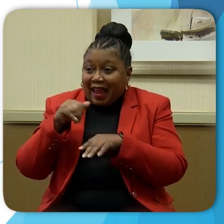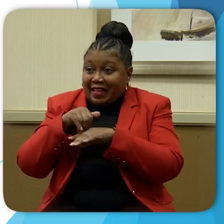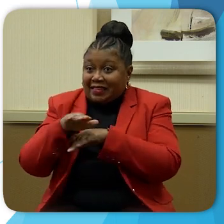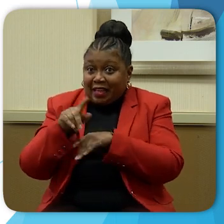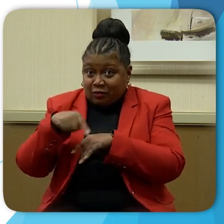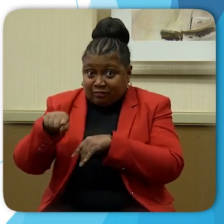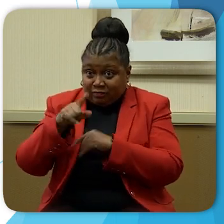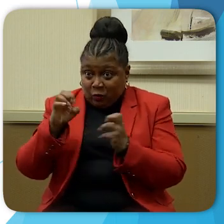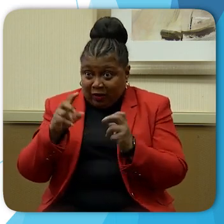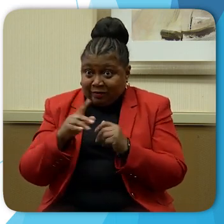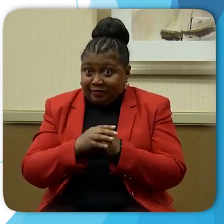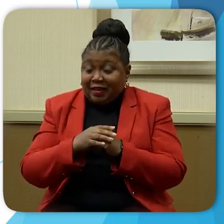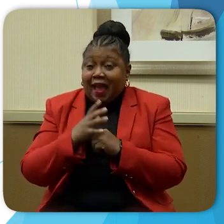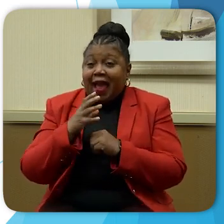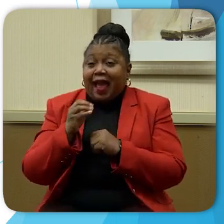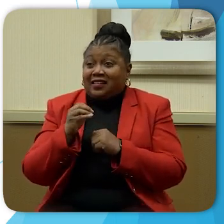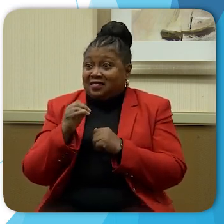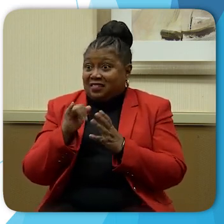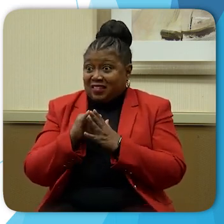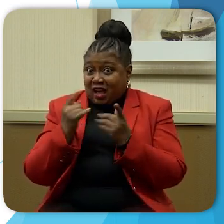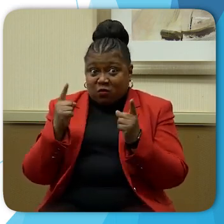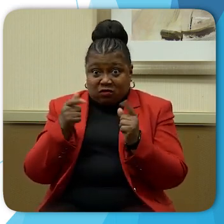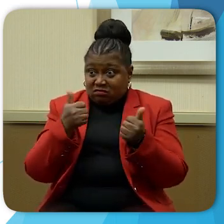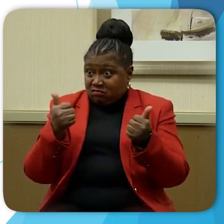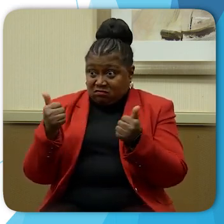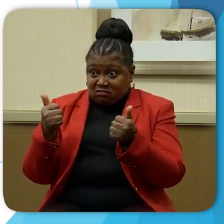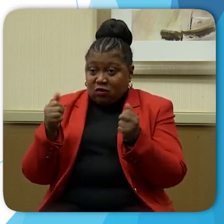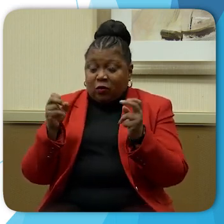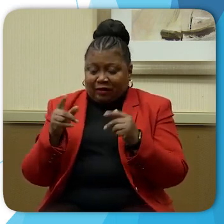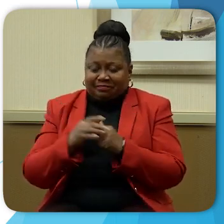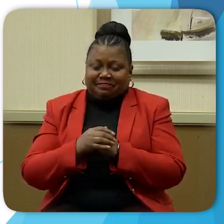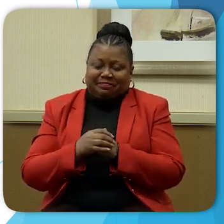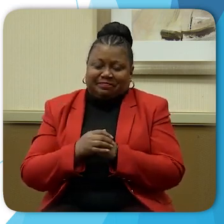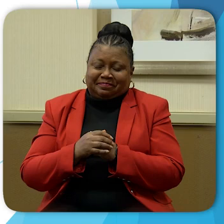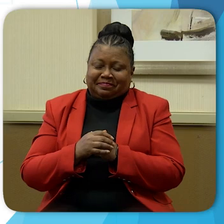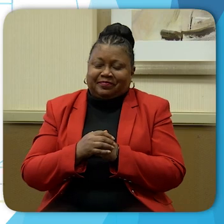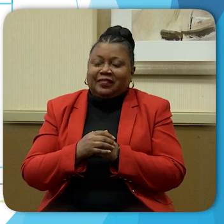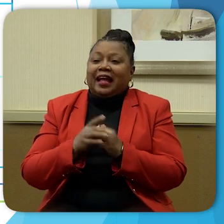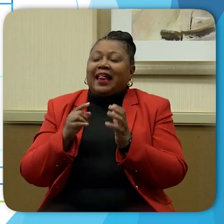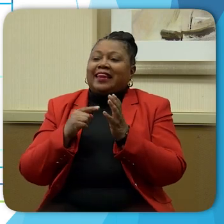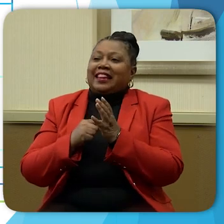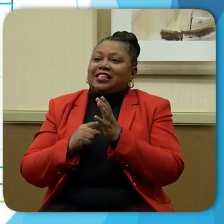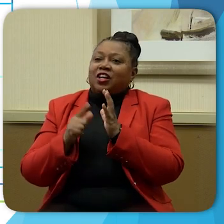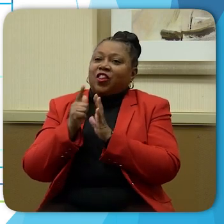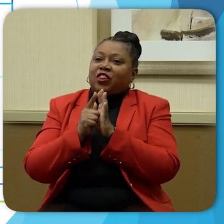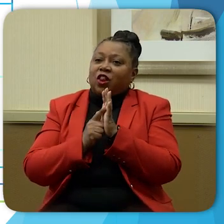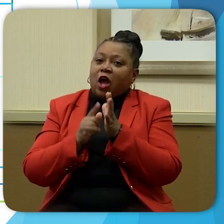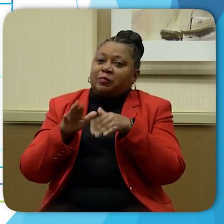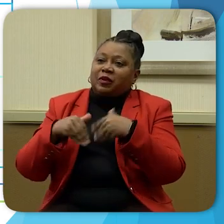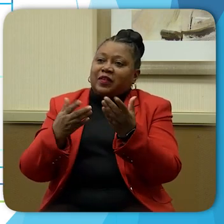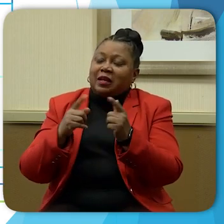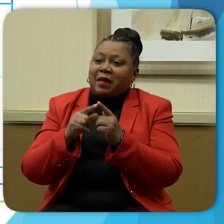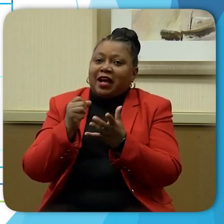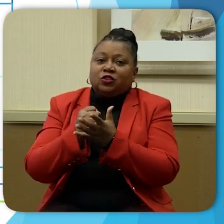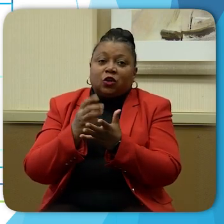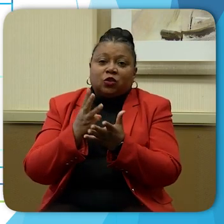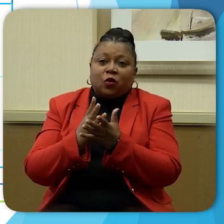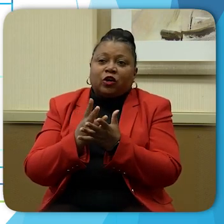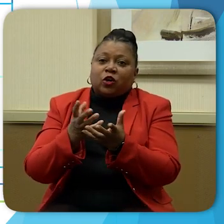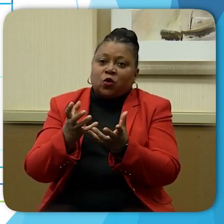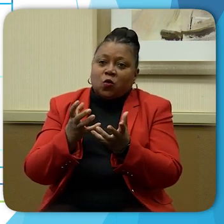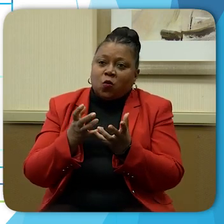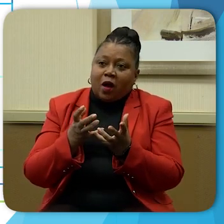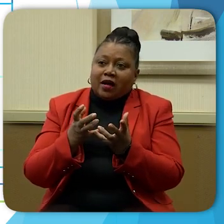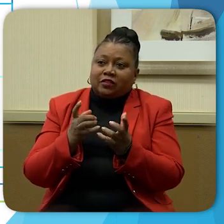sent out. And does that work for everybody? Okay. All right, so this is the law as presented by a social worker who